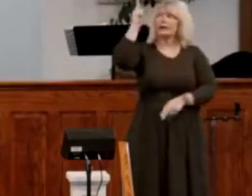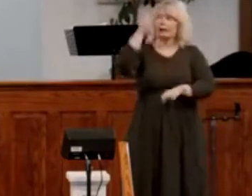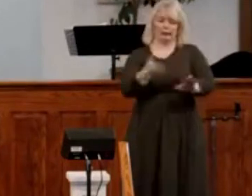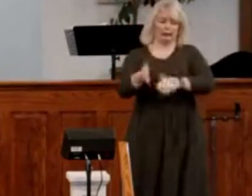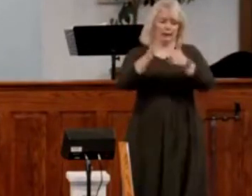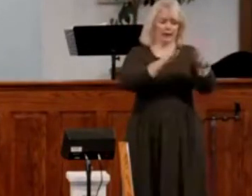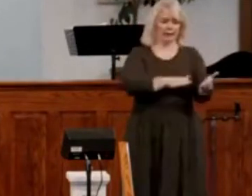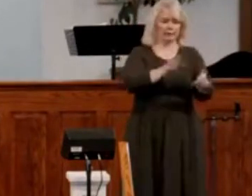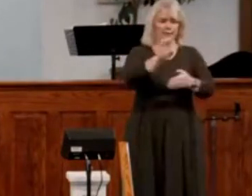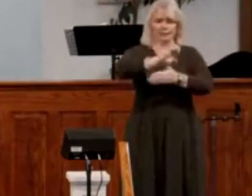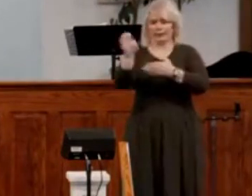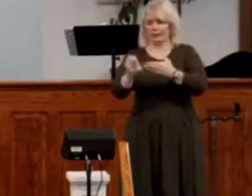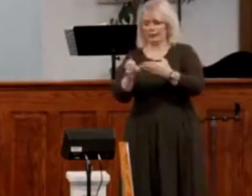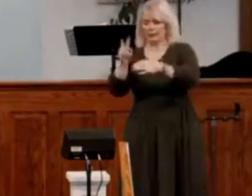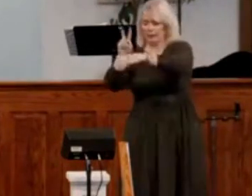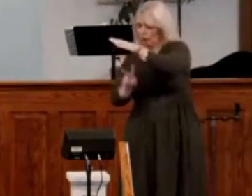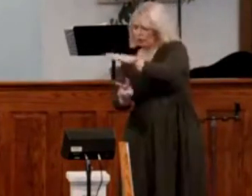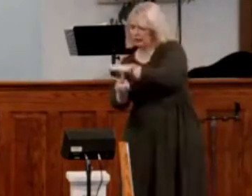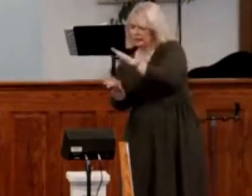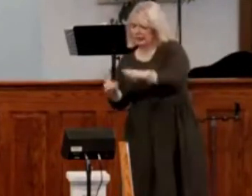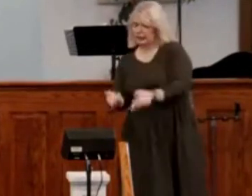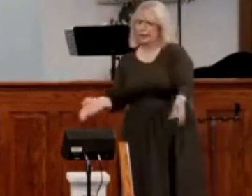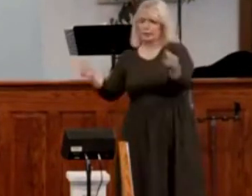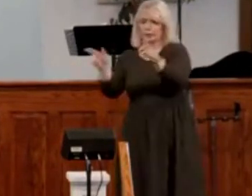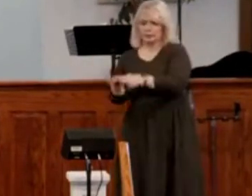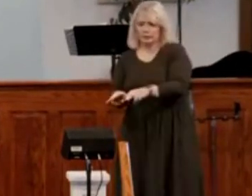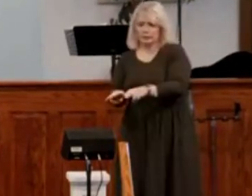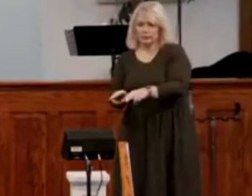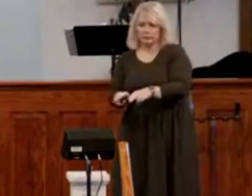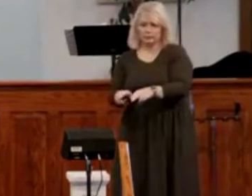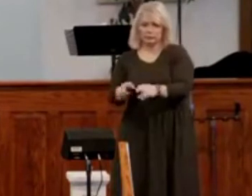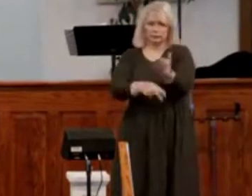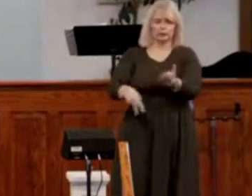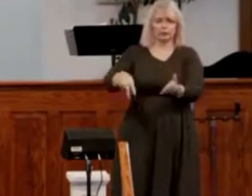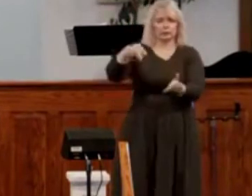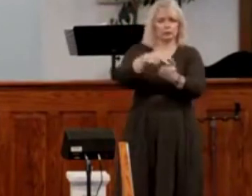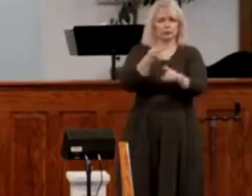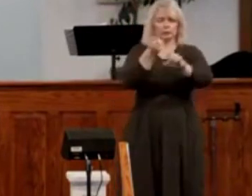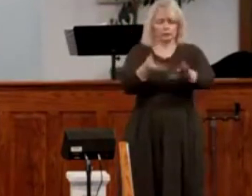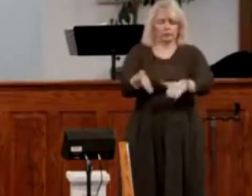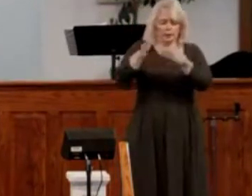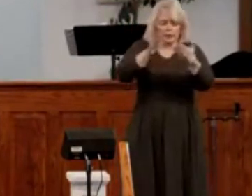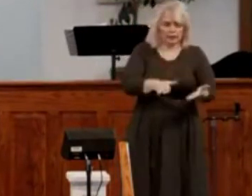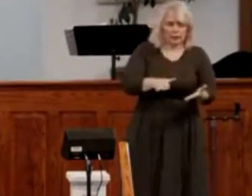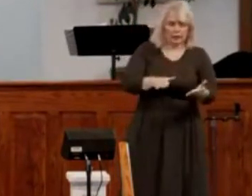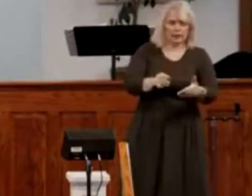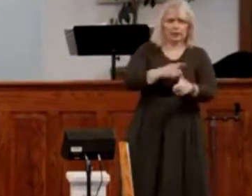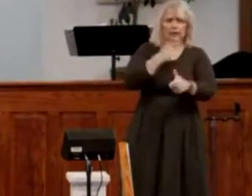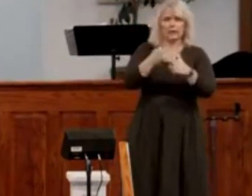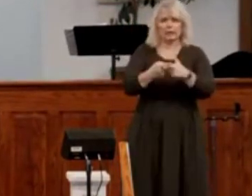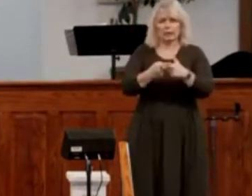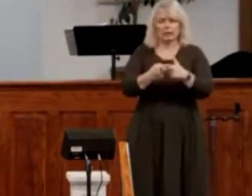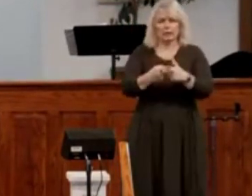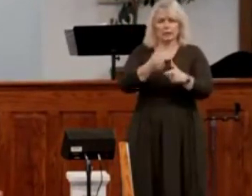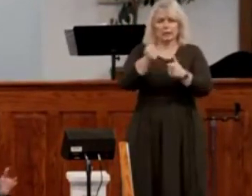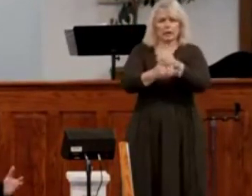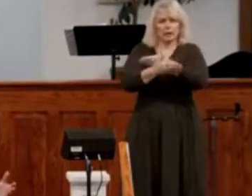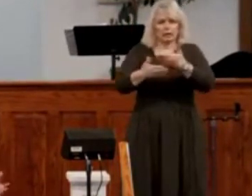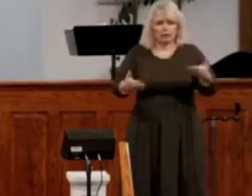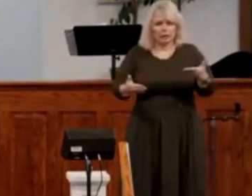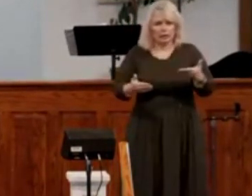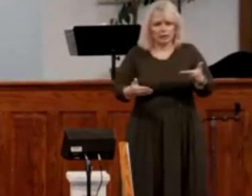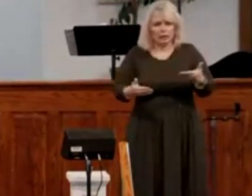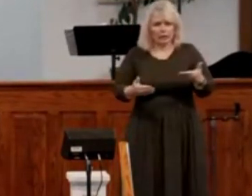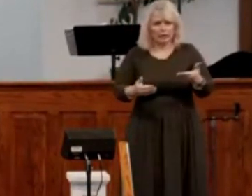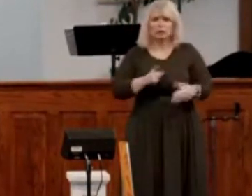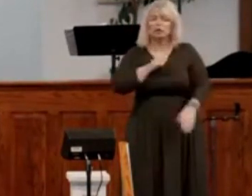but the end of the prophecy also takes place, he raises from the dead, then every claim that he ever made about himself has to be true.